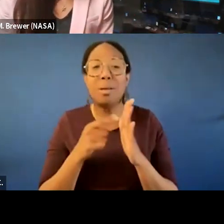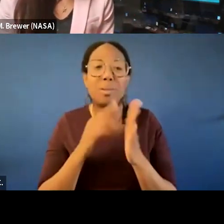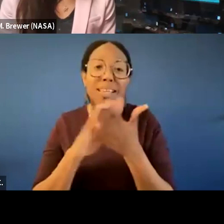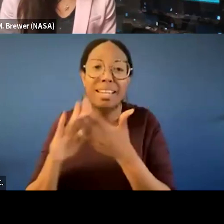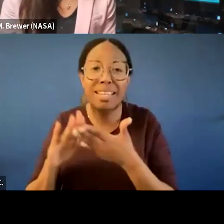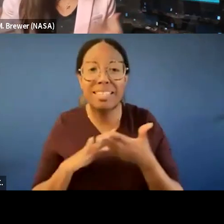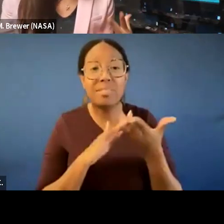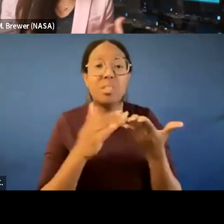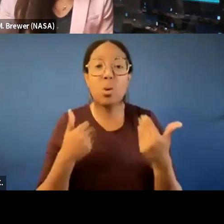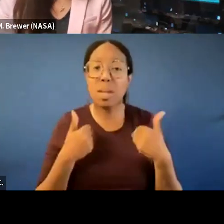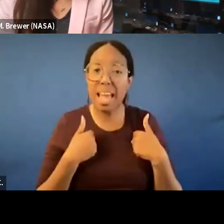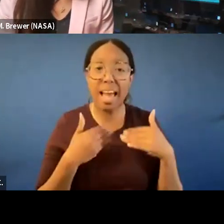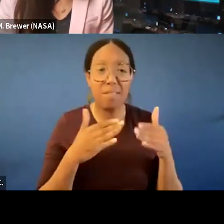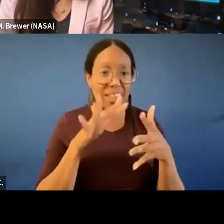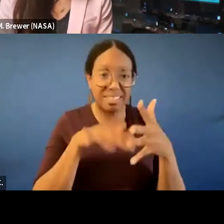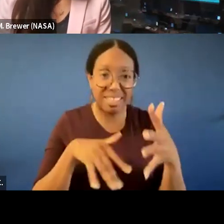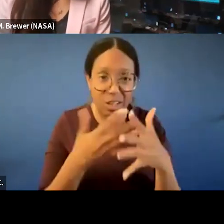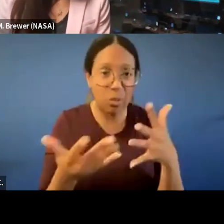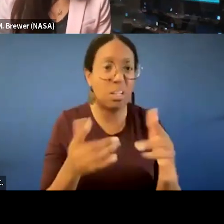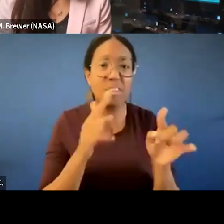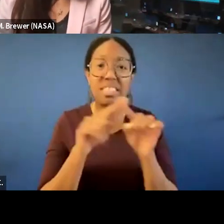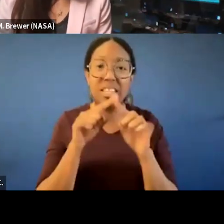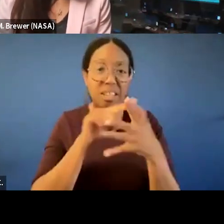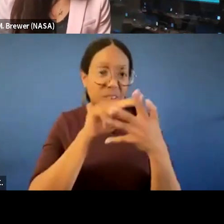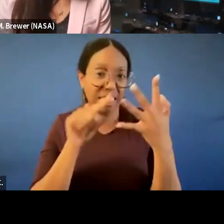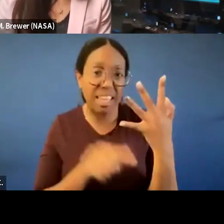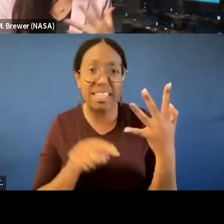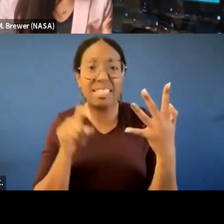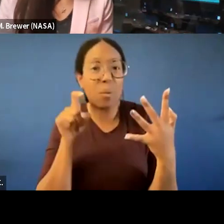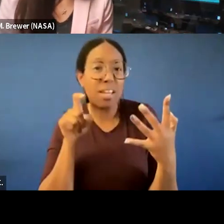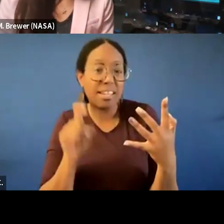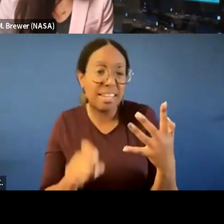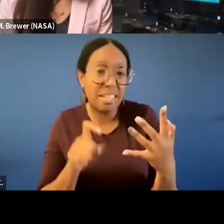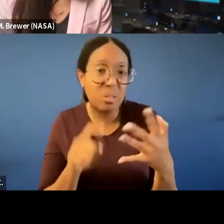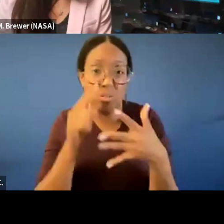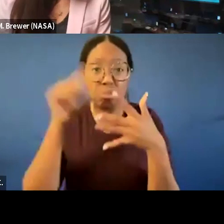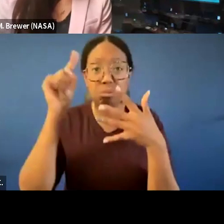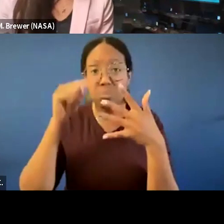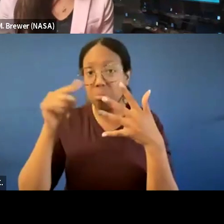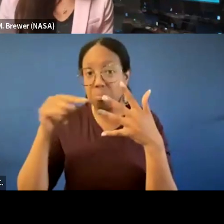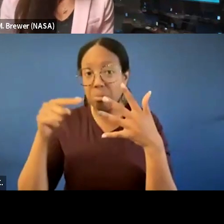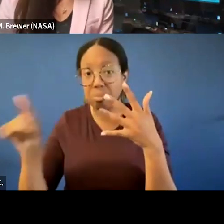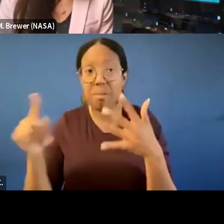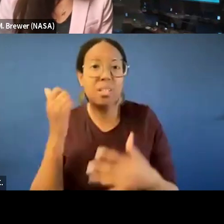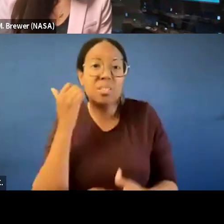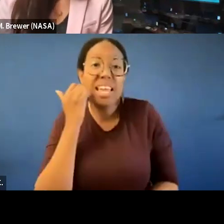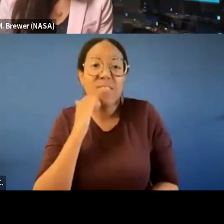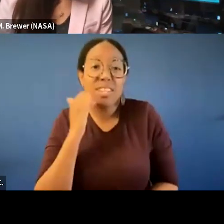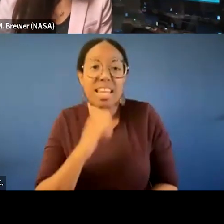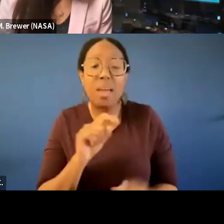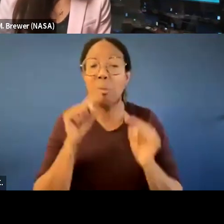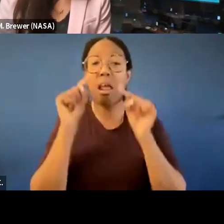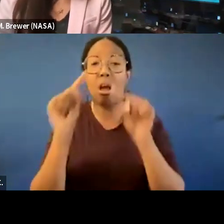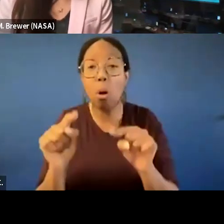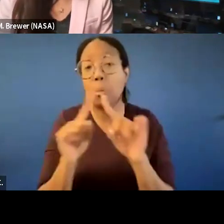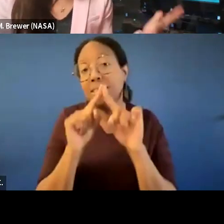different timelines and are working on these various experiments and things as the astronauts are working. And so each day when I go to console, it's a different